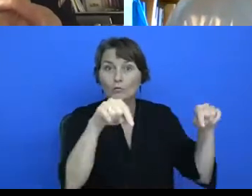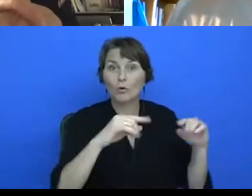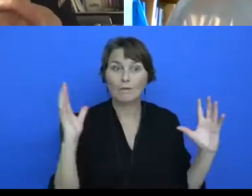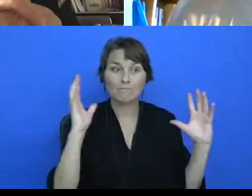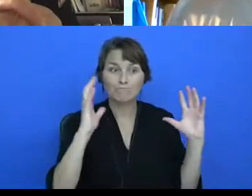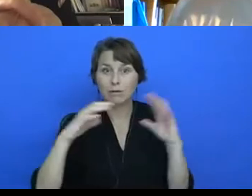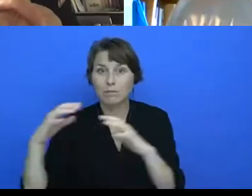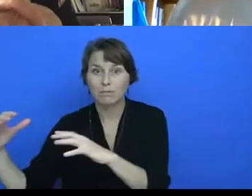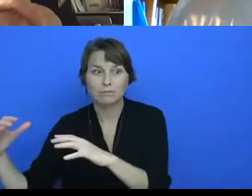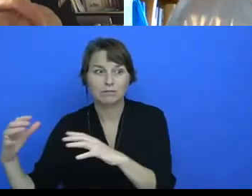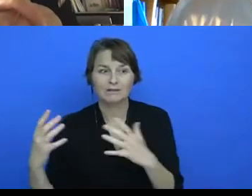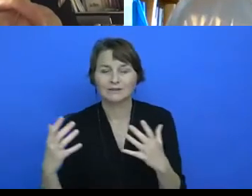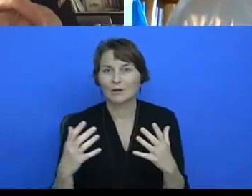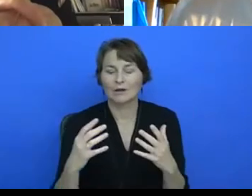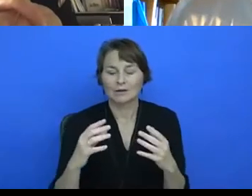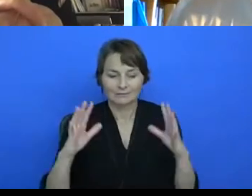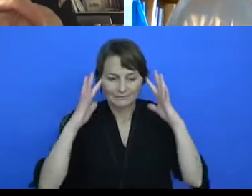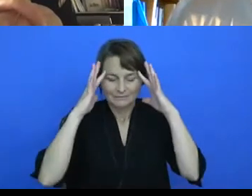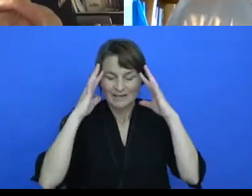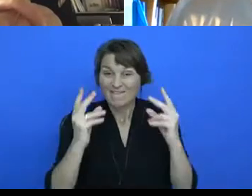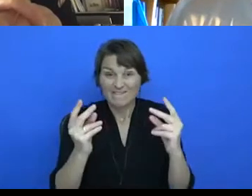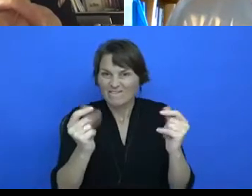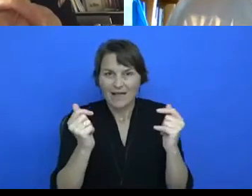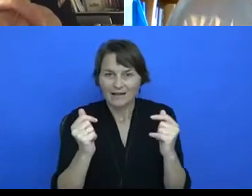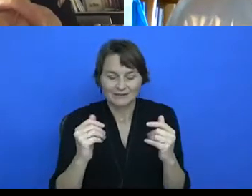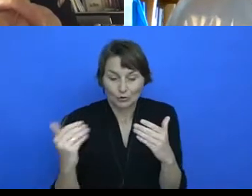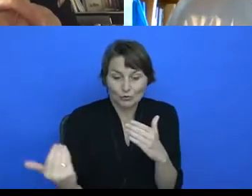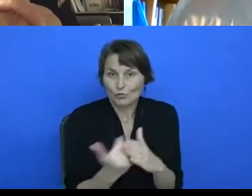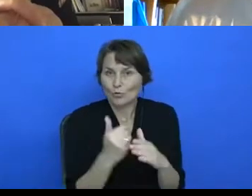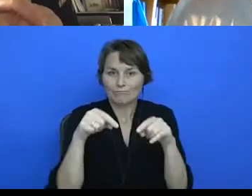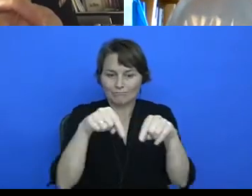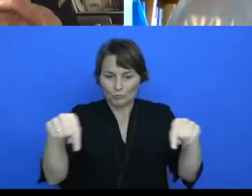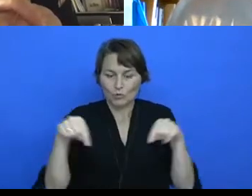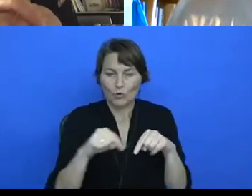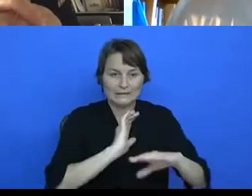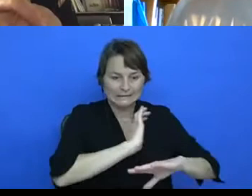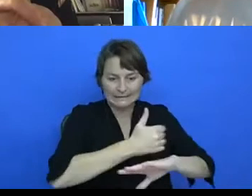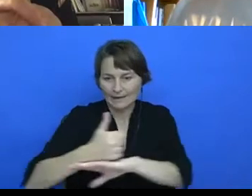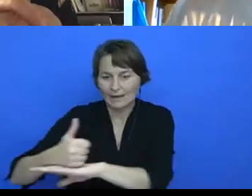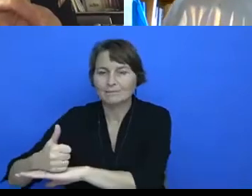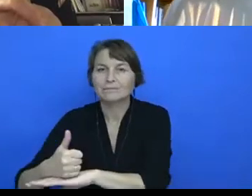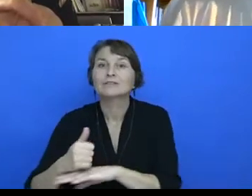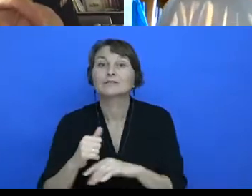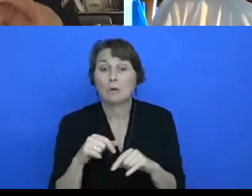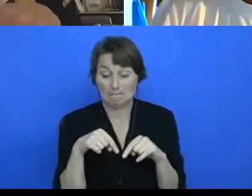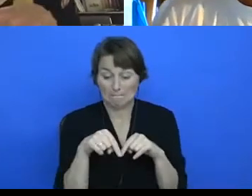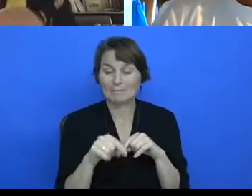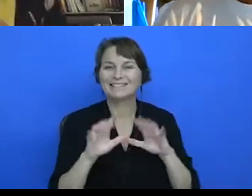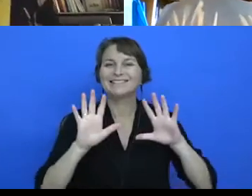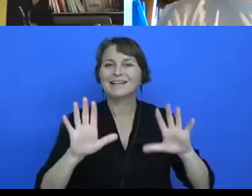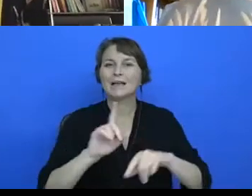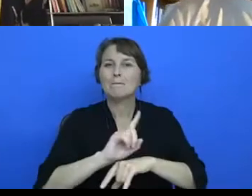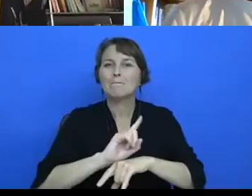to very quickly set up new Zoom rooms. But it worked within the span of 10 minutes. And then after that, we sailed through